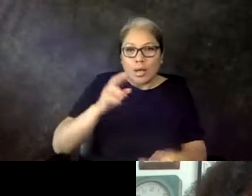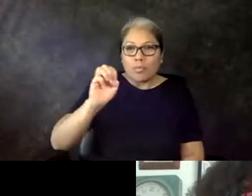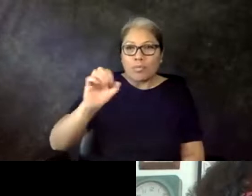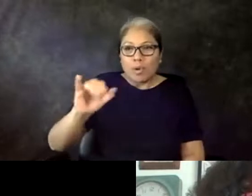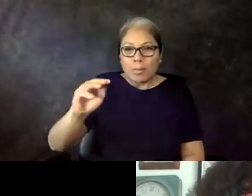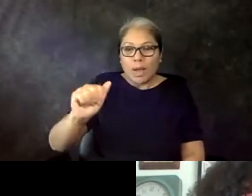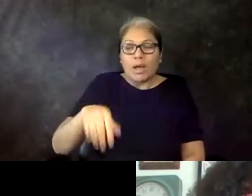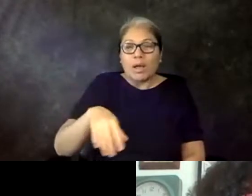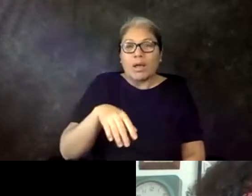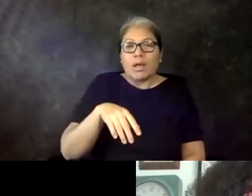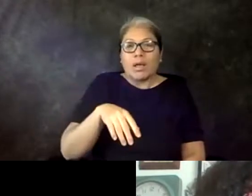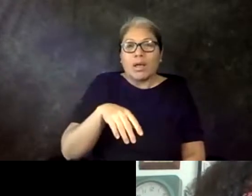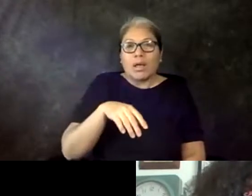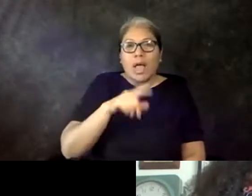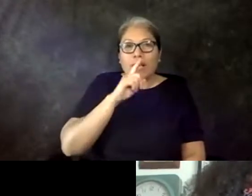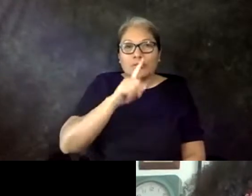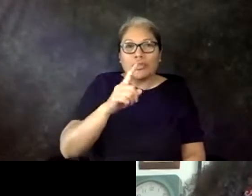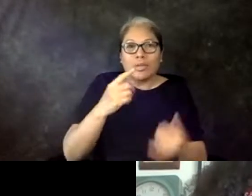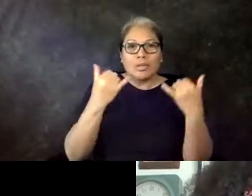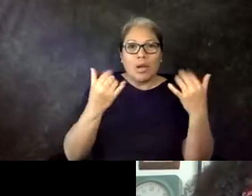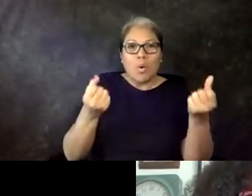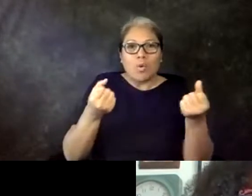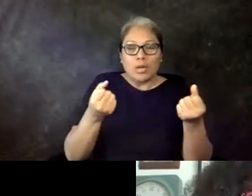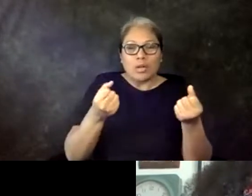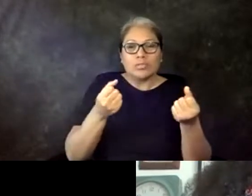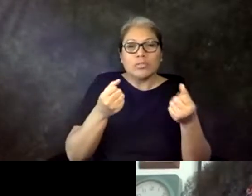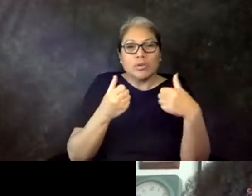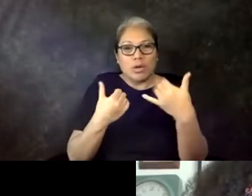Actually, let me go ahead and turn it over to you to give your visual description.